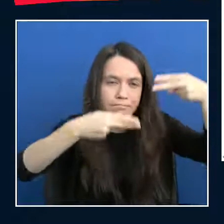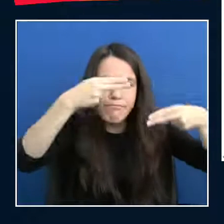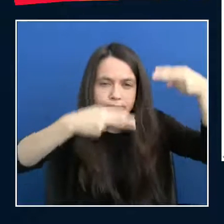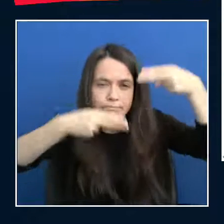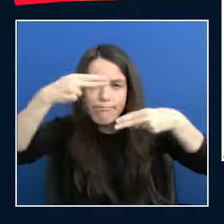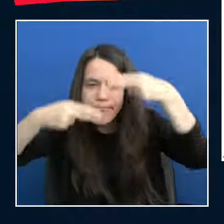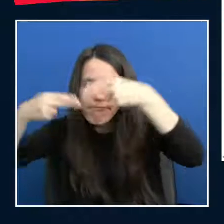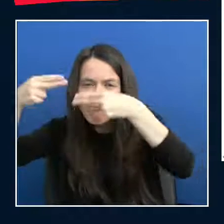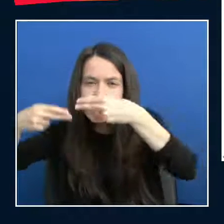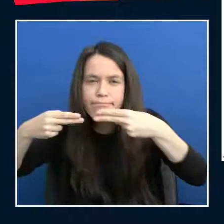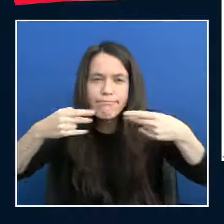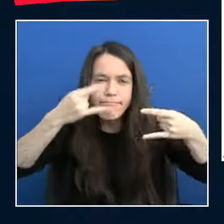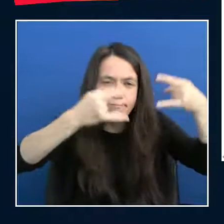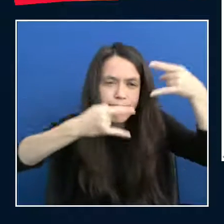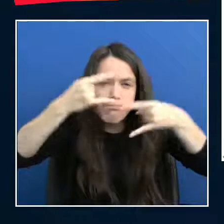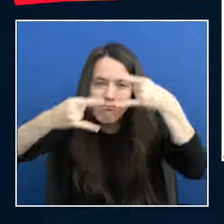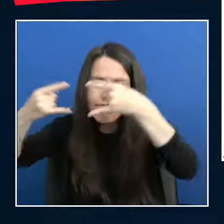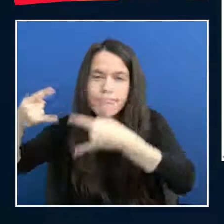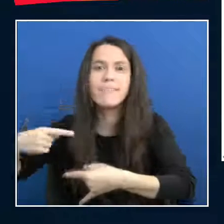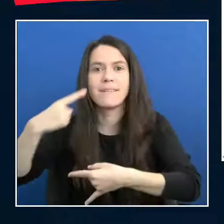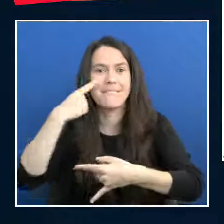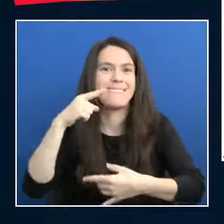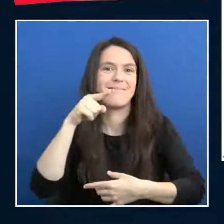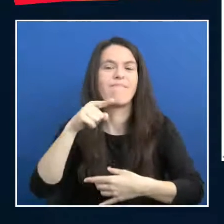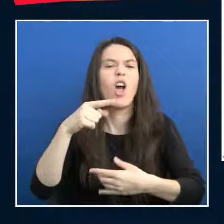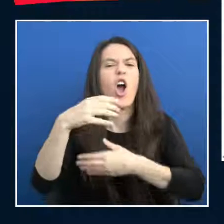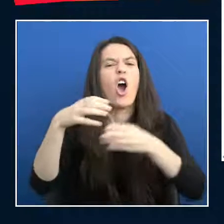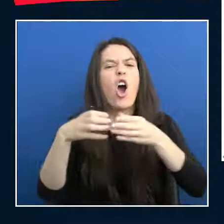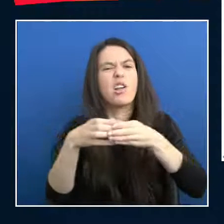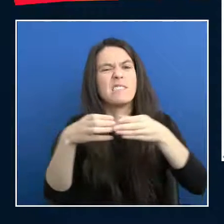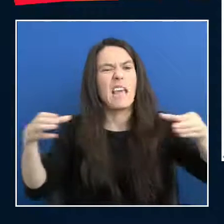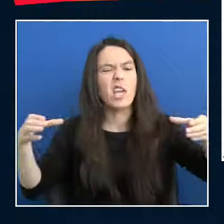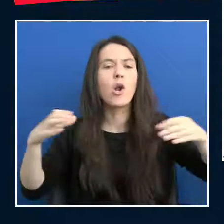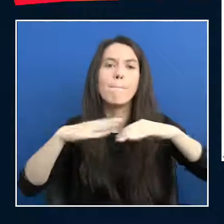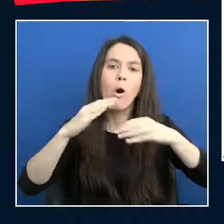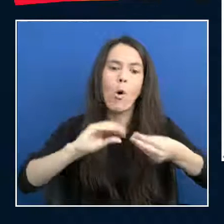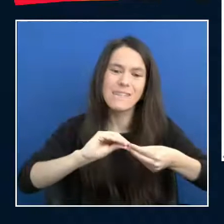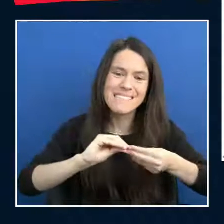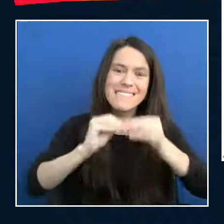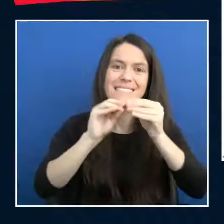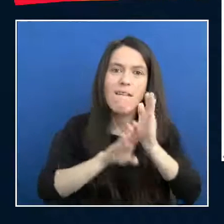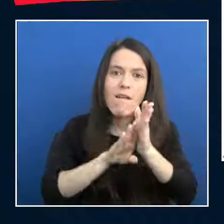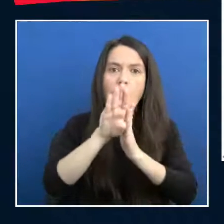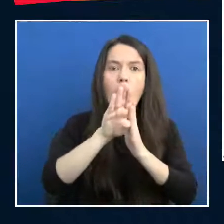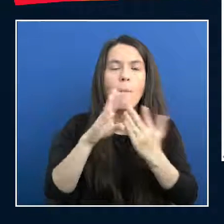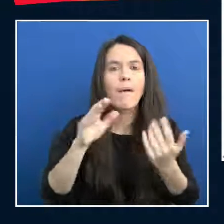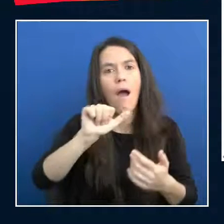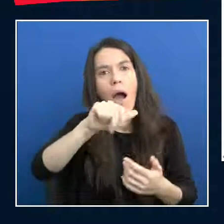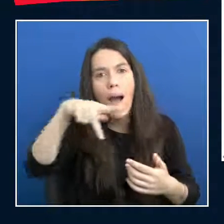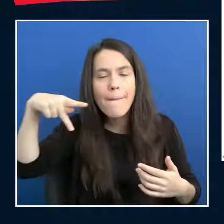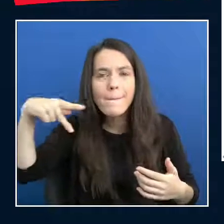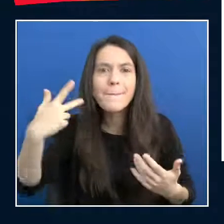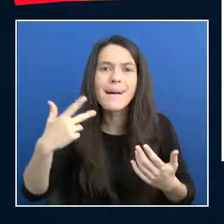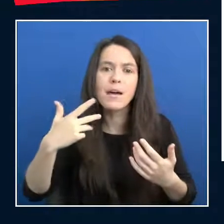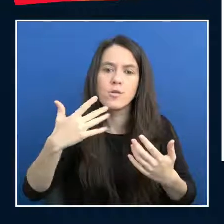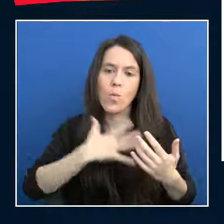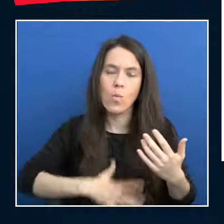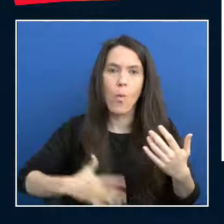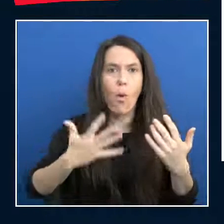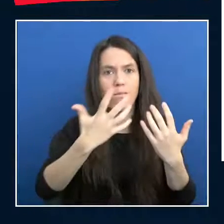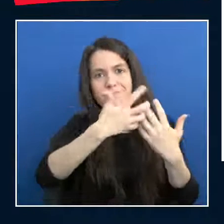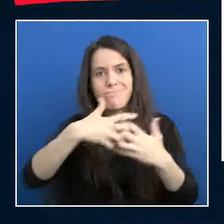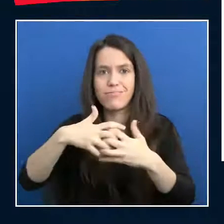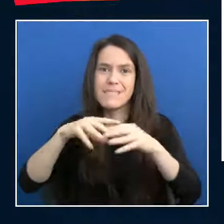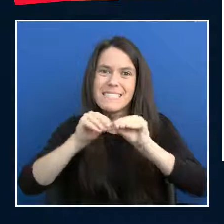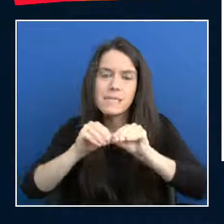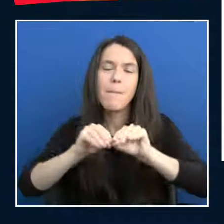for. So containers are like for developers who are having like applications and want to bundle them and deploy them somewhere,